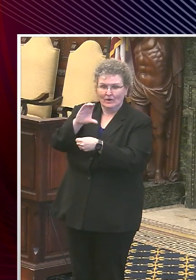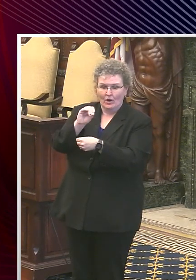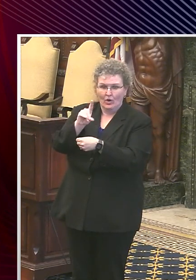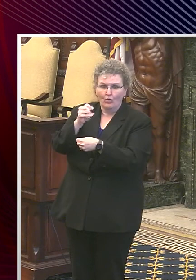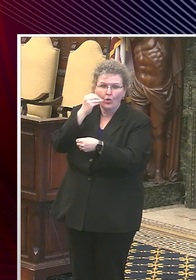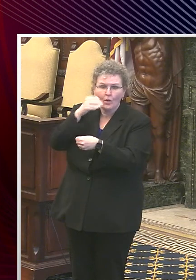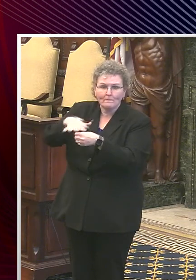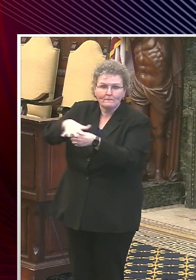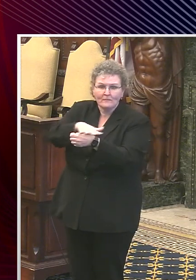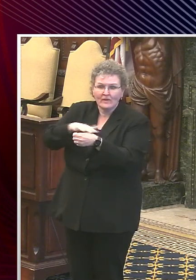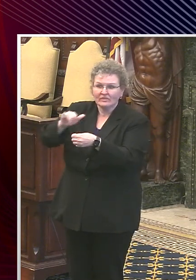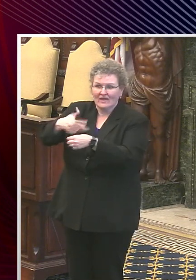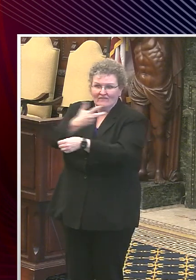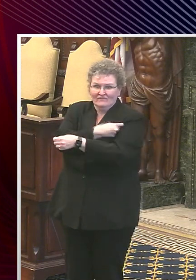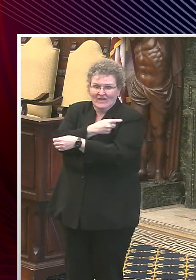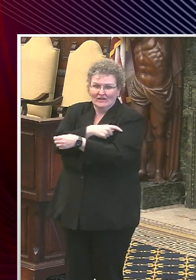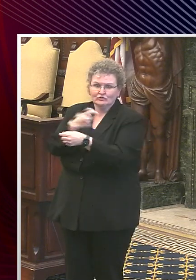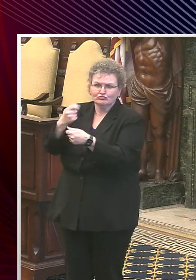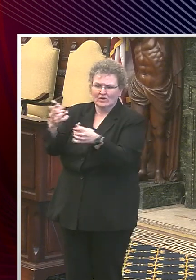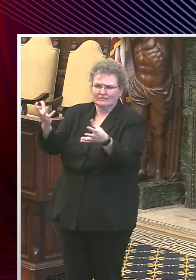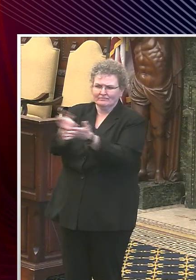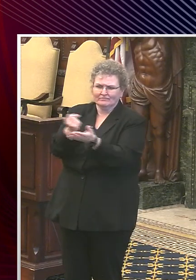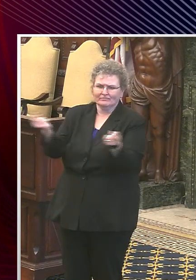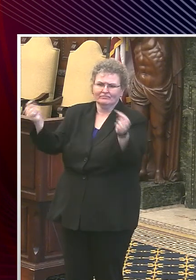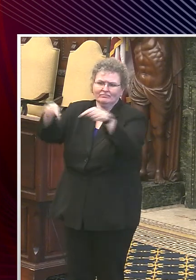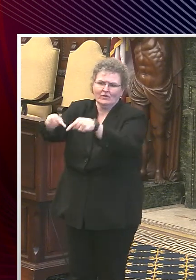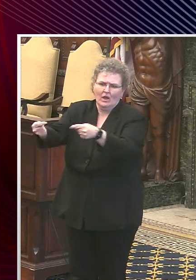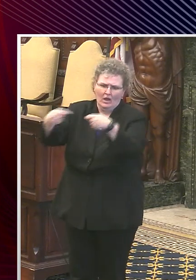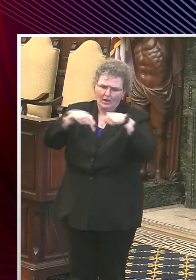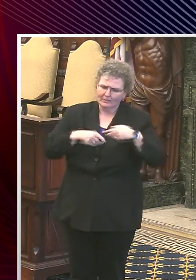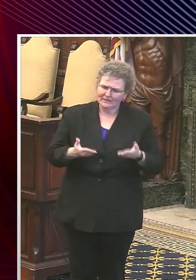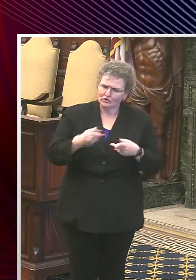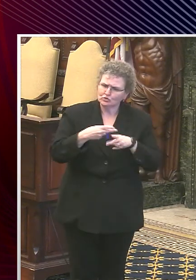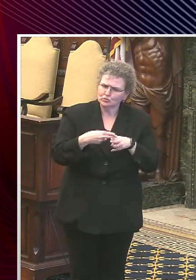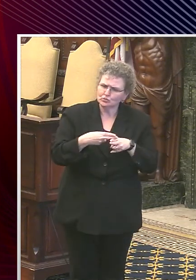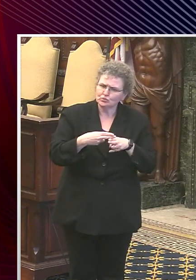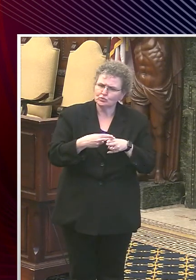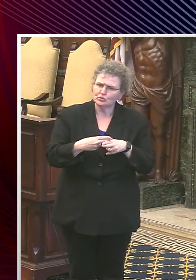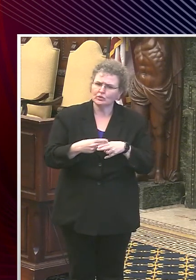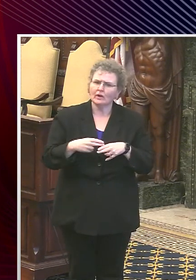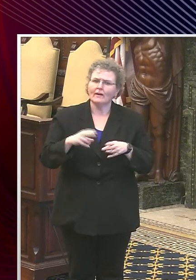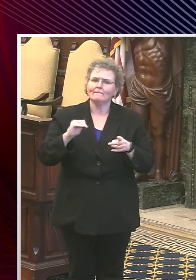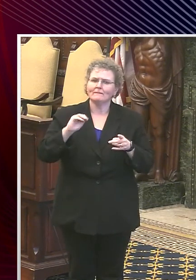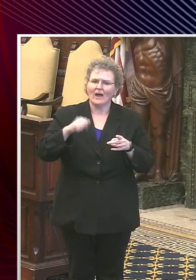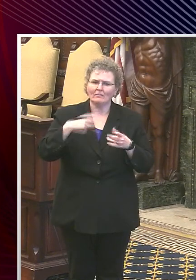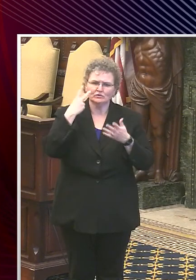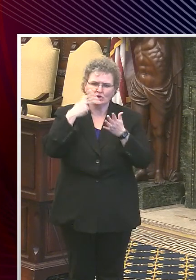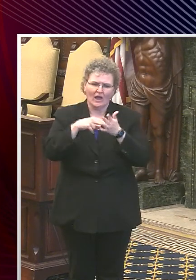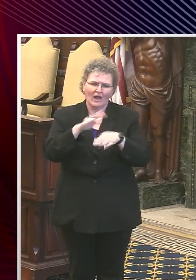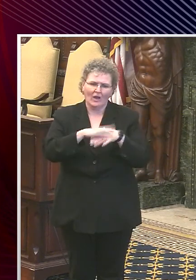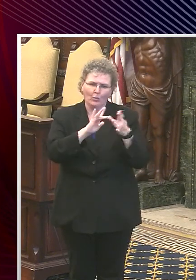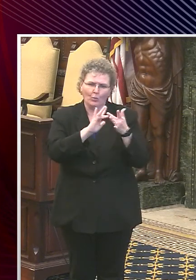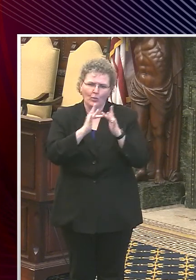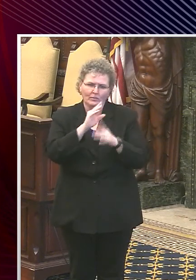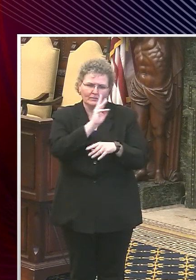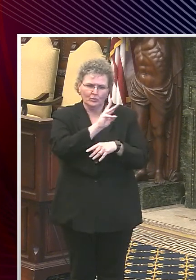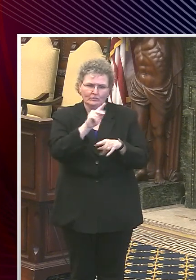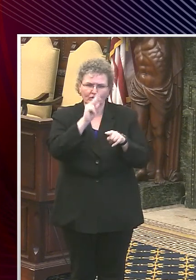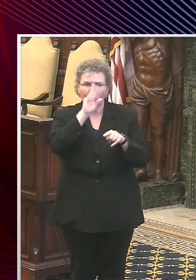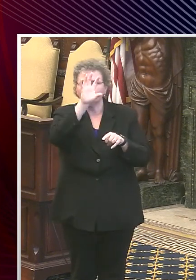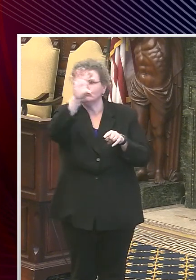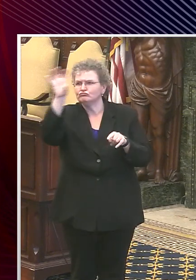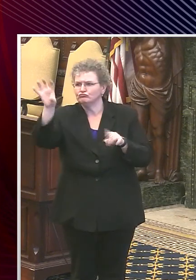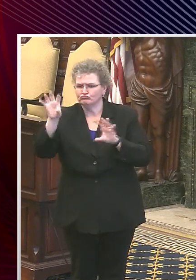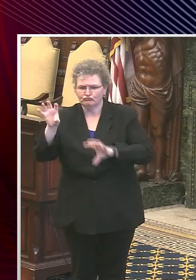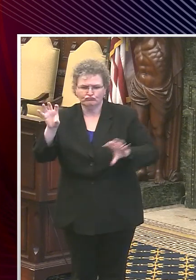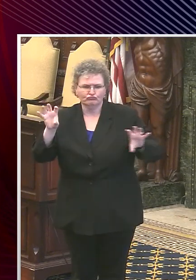those under vaccinated zip codes? There's a map on our website that shows them. Okay. And one